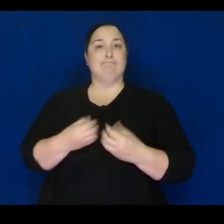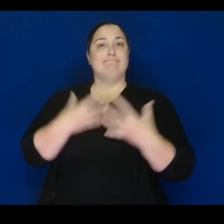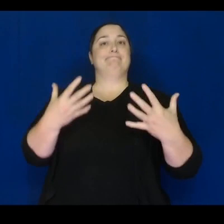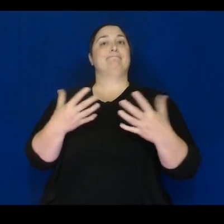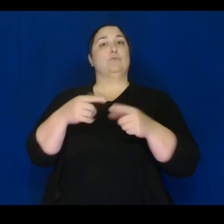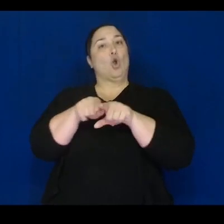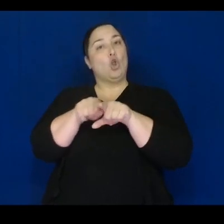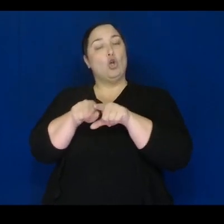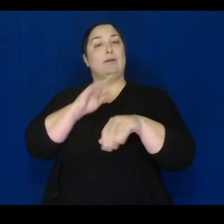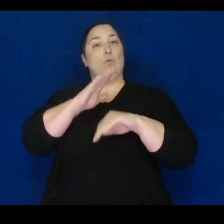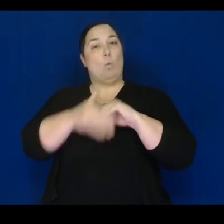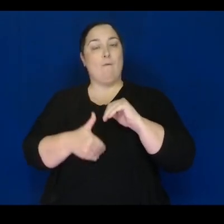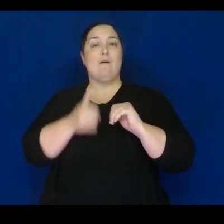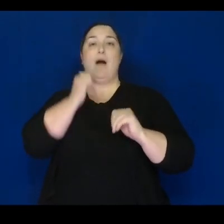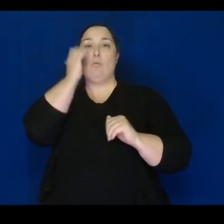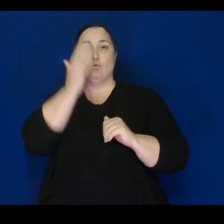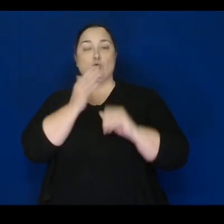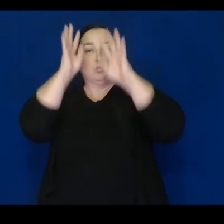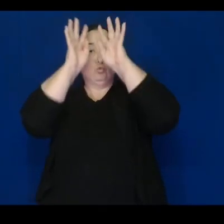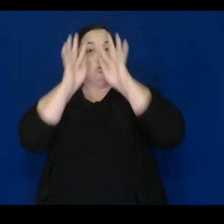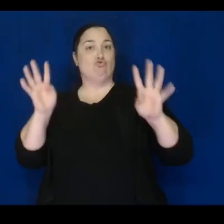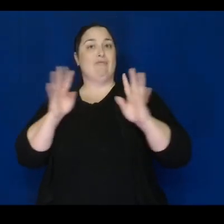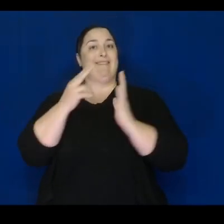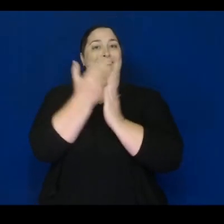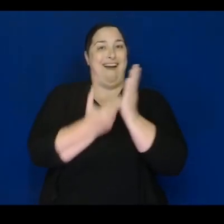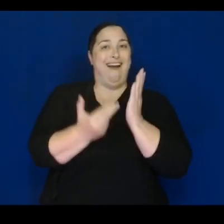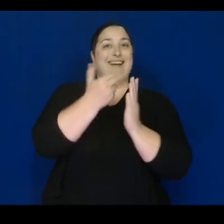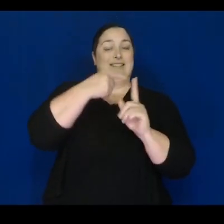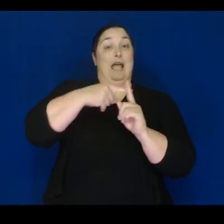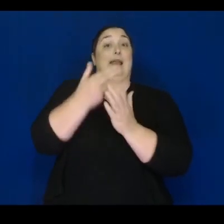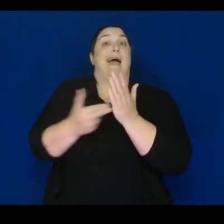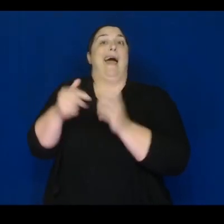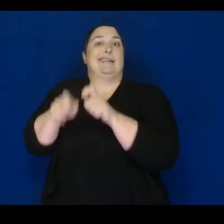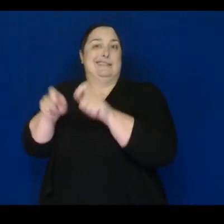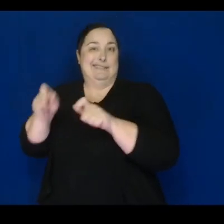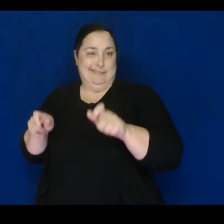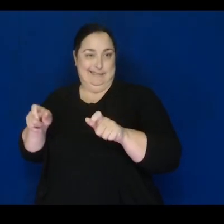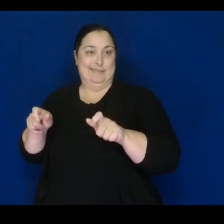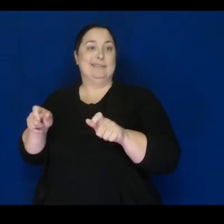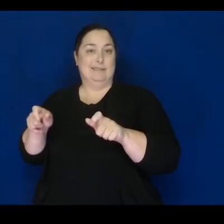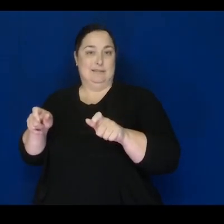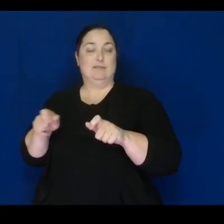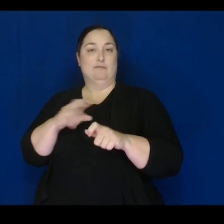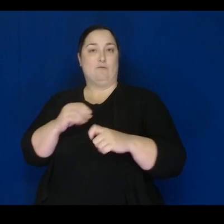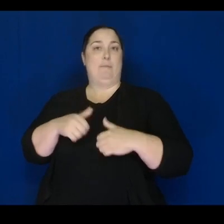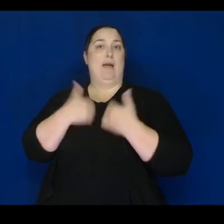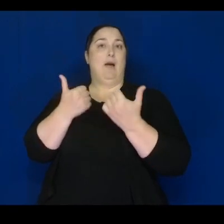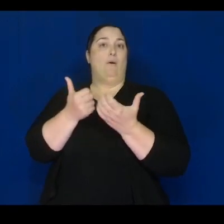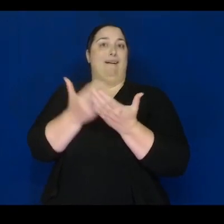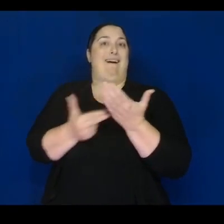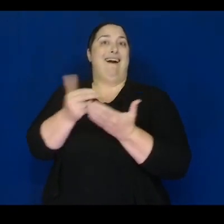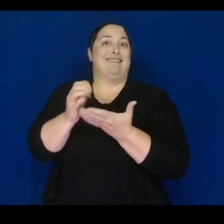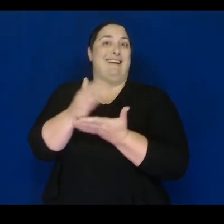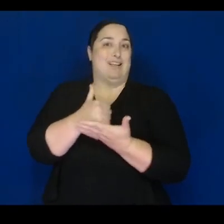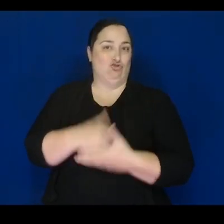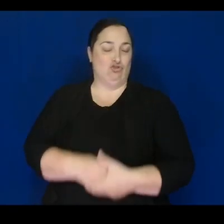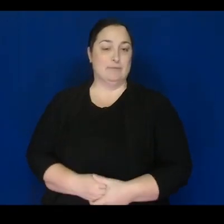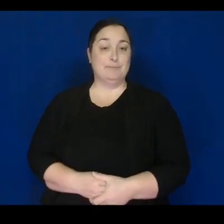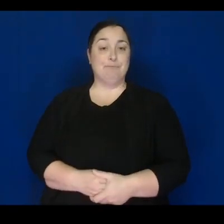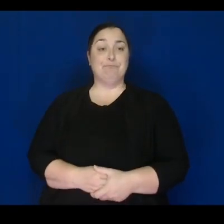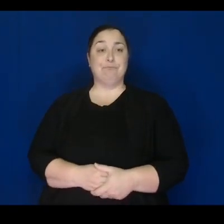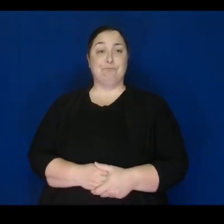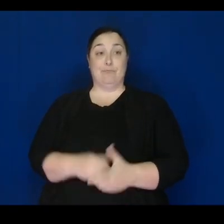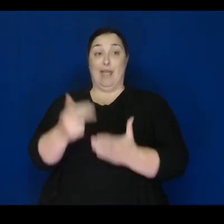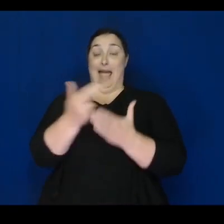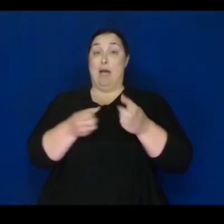Strait Islander art and artists here in the National Gallery's art collection. Artways' strength is that